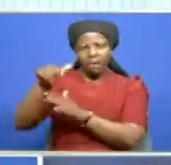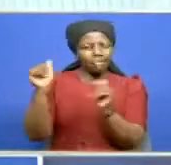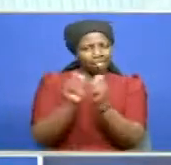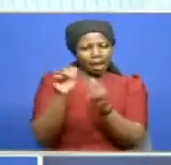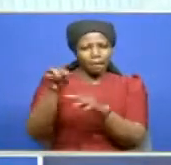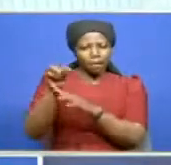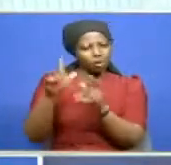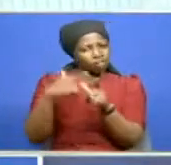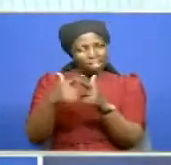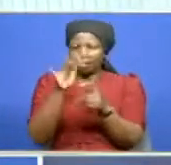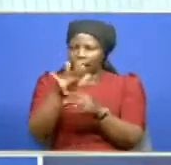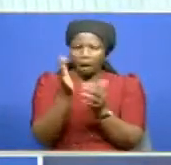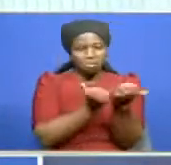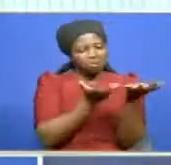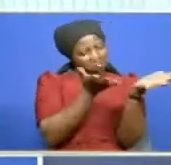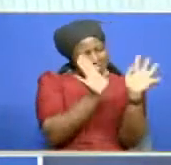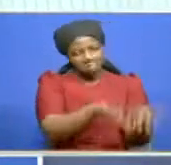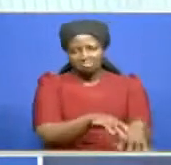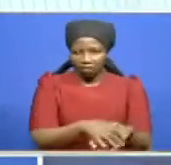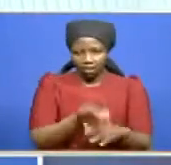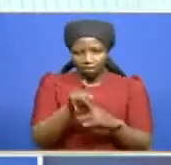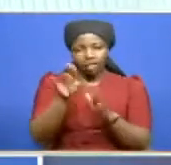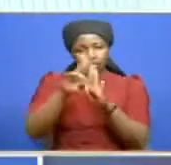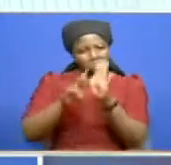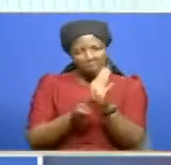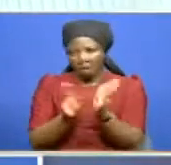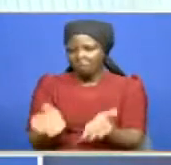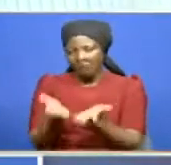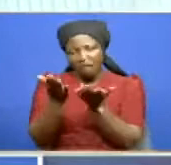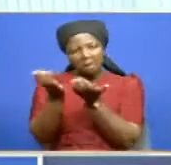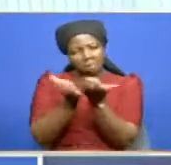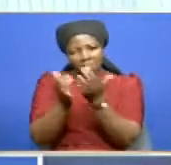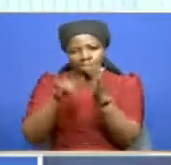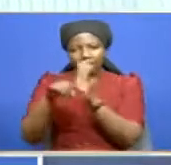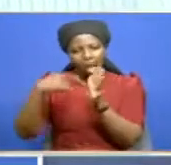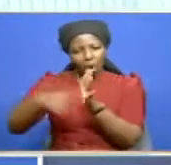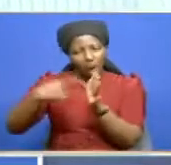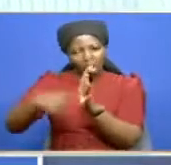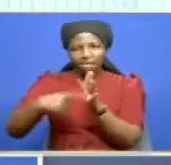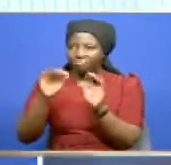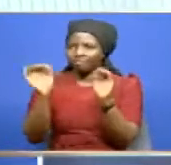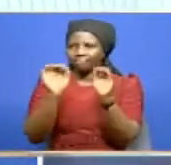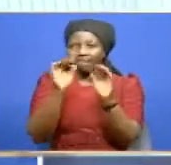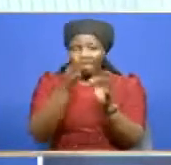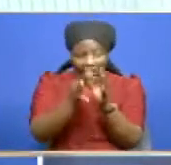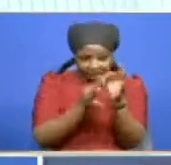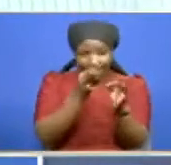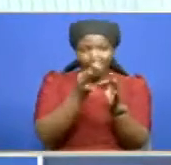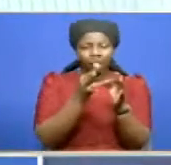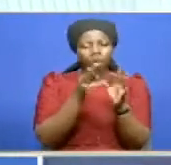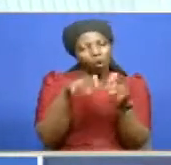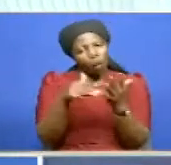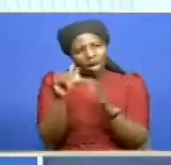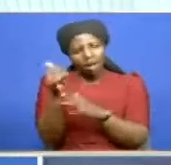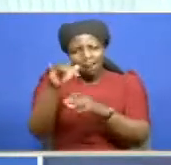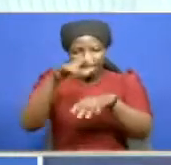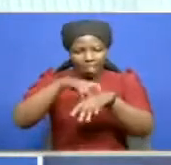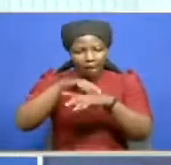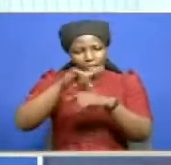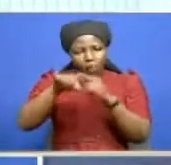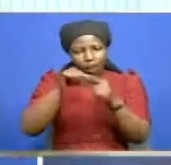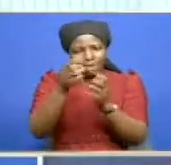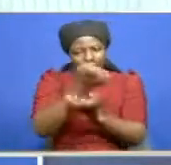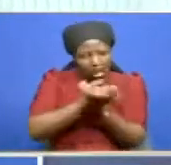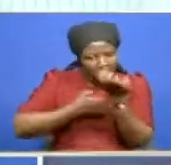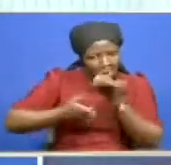These regulations are not going to enhance business in the oil industry. In any case, when the economy has been liberalized, or our